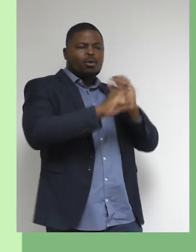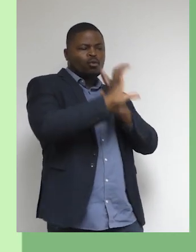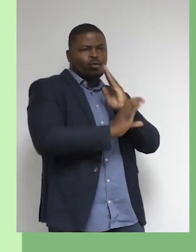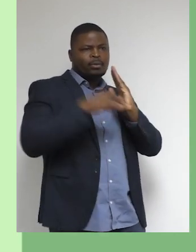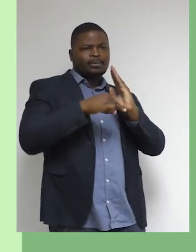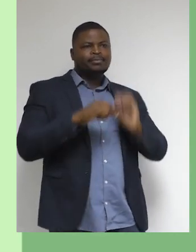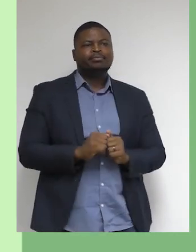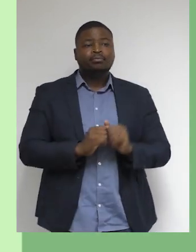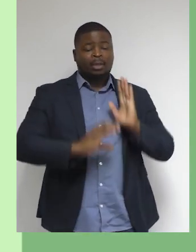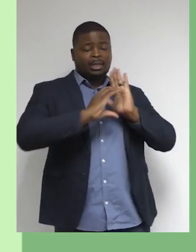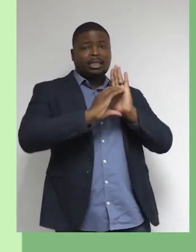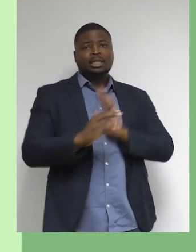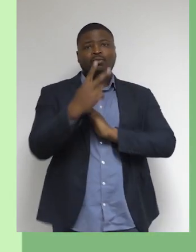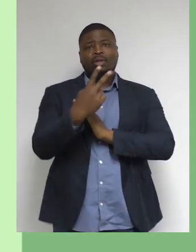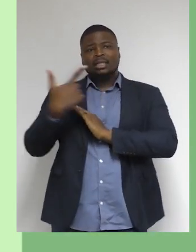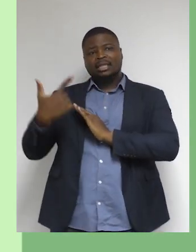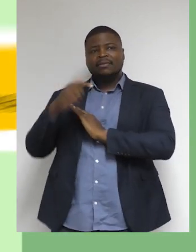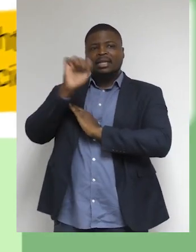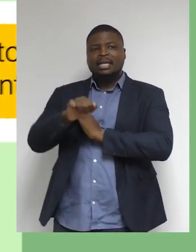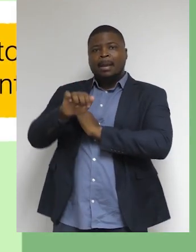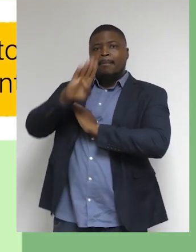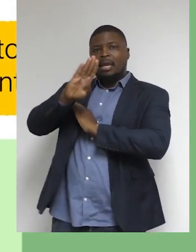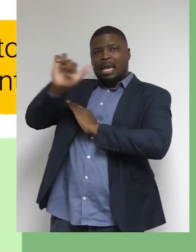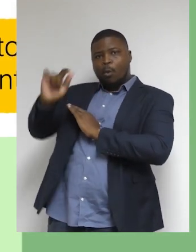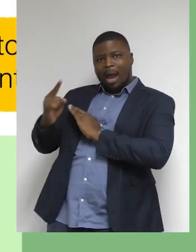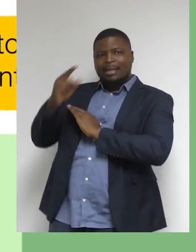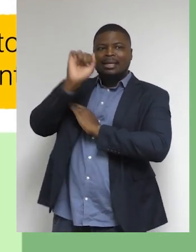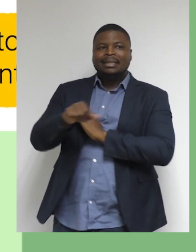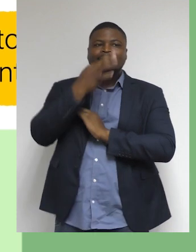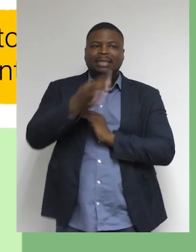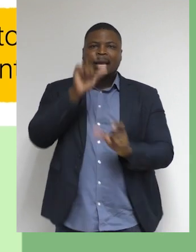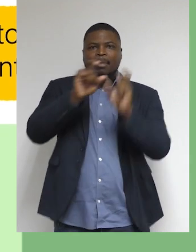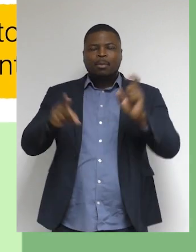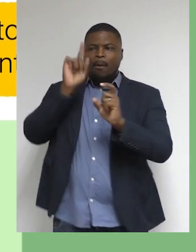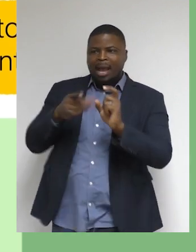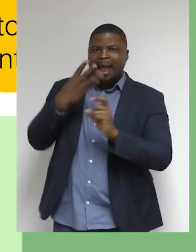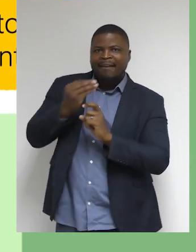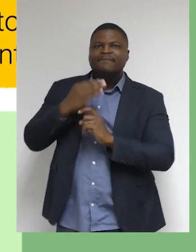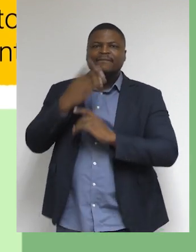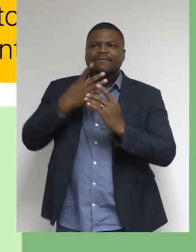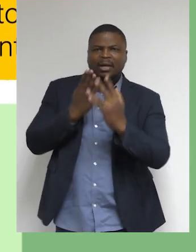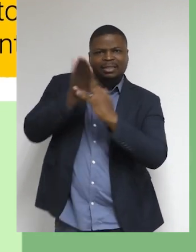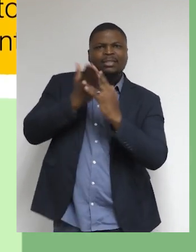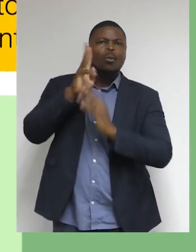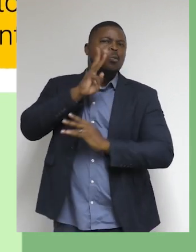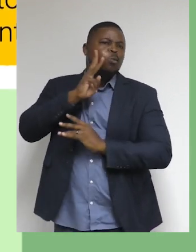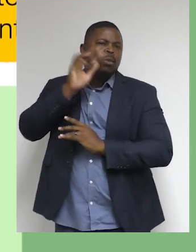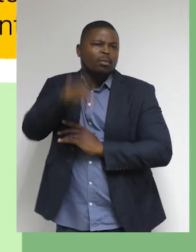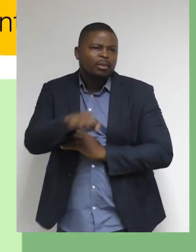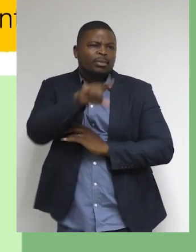Section 27(1)(b) of the Constitution provides that everyone has the right to have access to sufficient water. Further, in